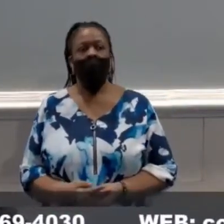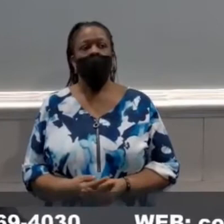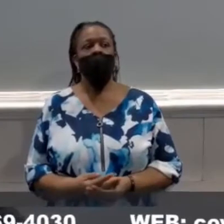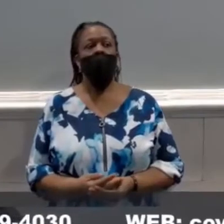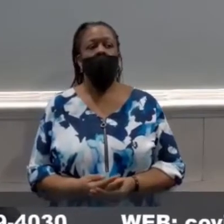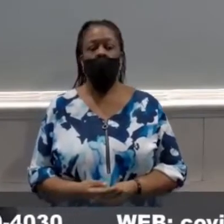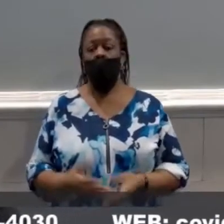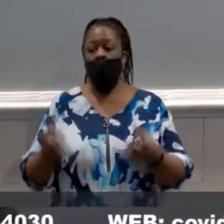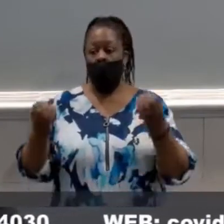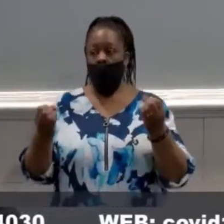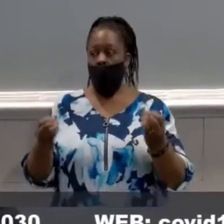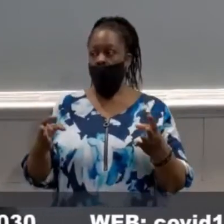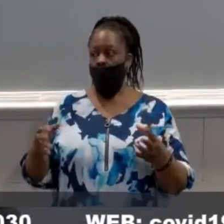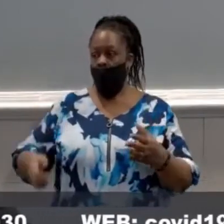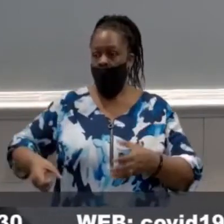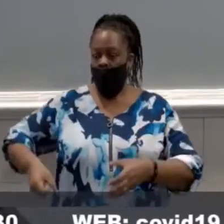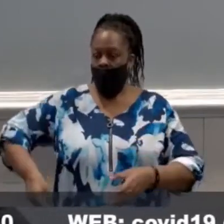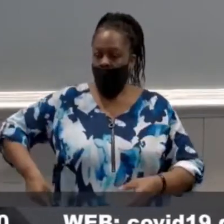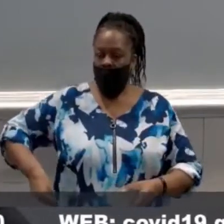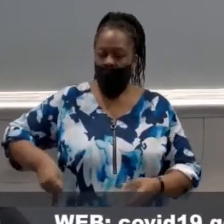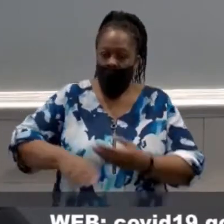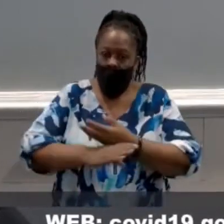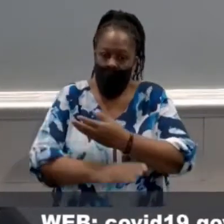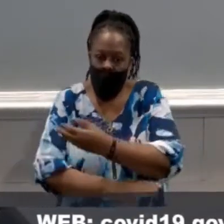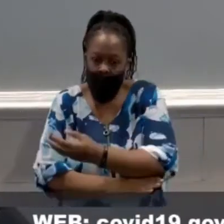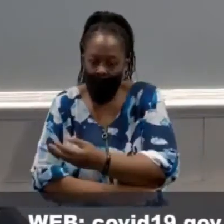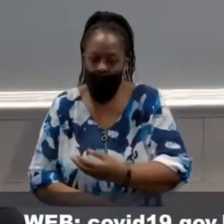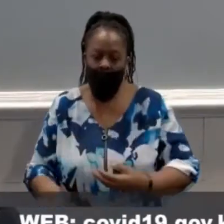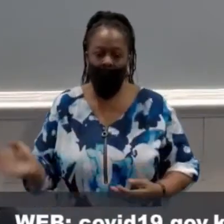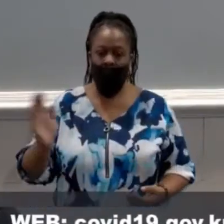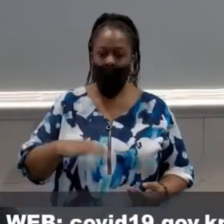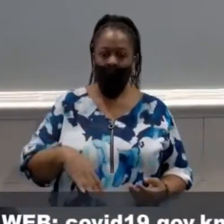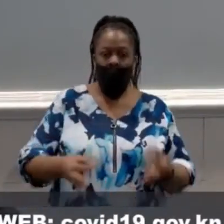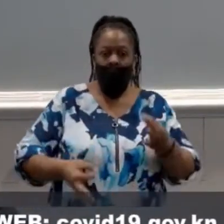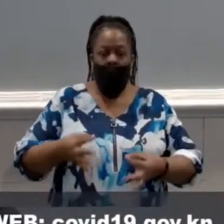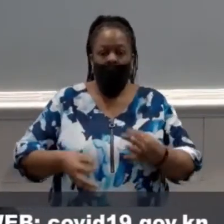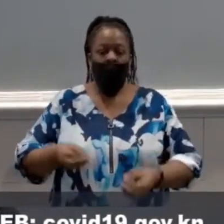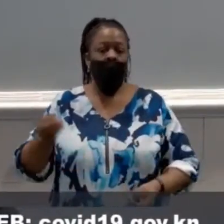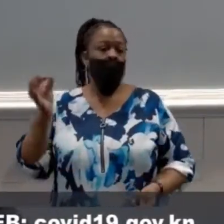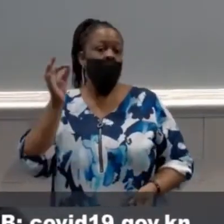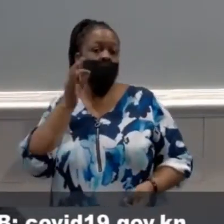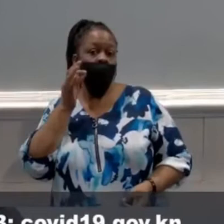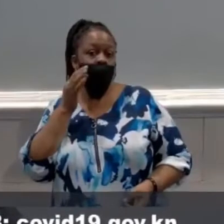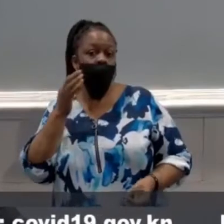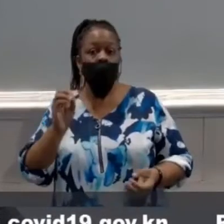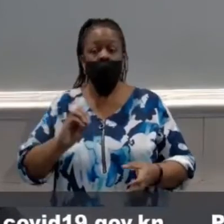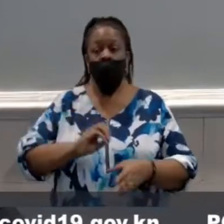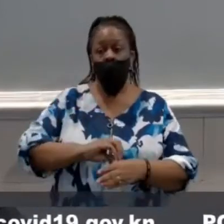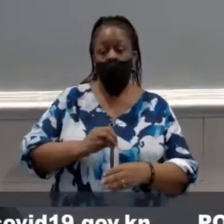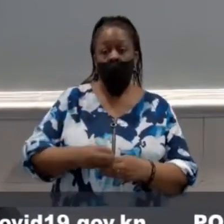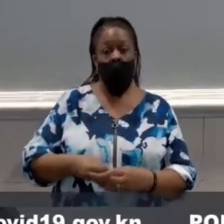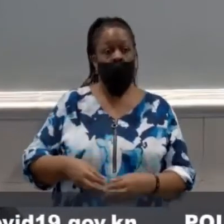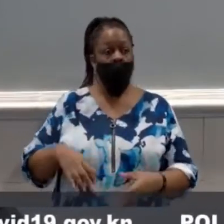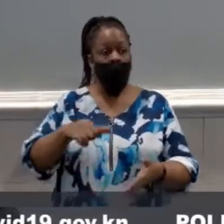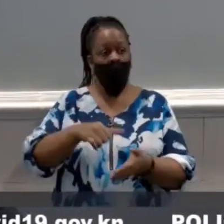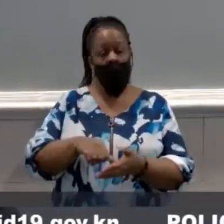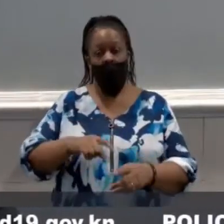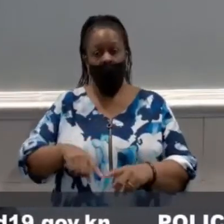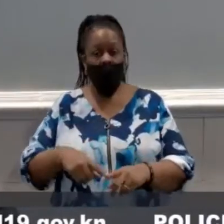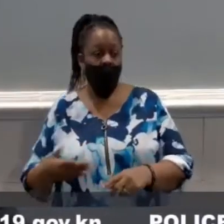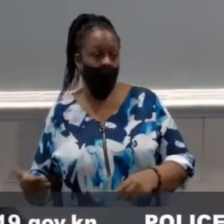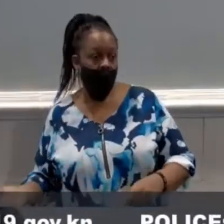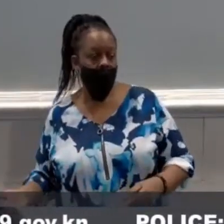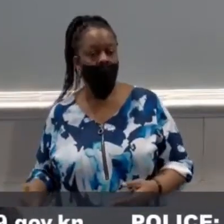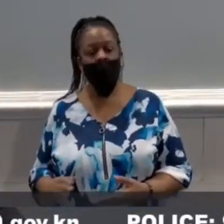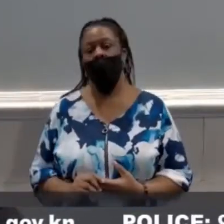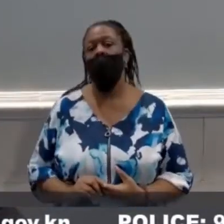of luggage, what you're bringing, etc. And then finally, you would have to give consent, because